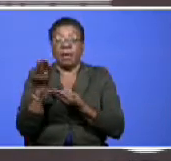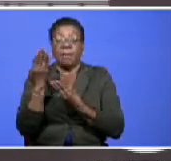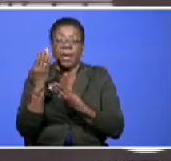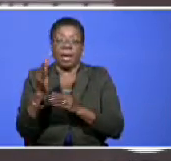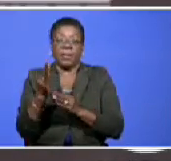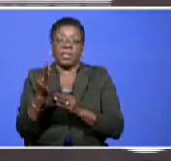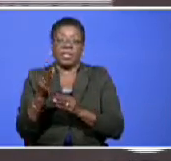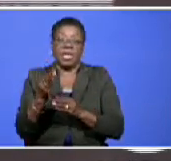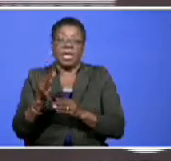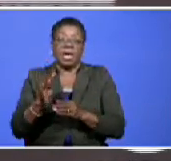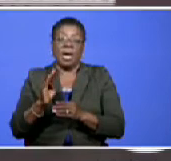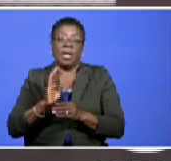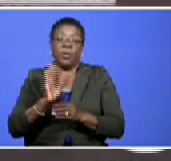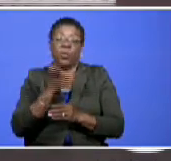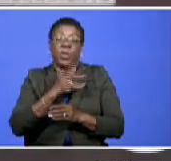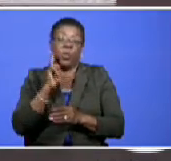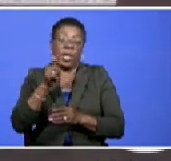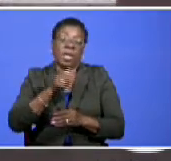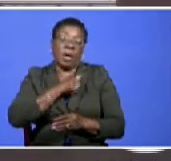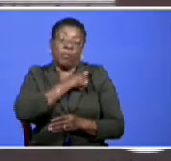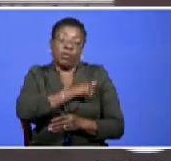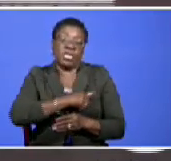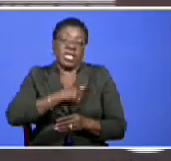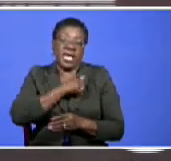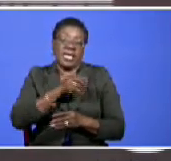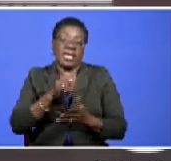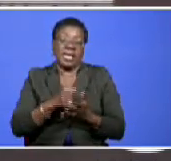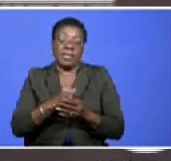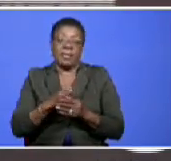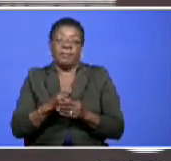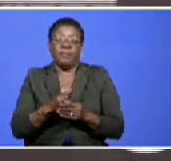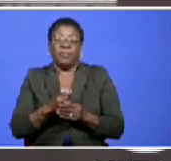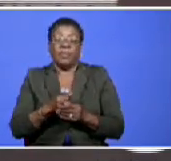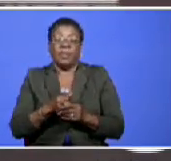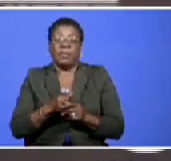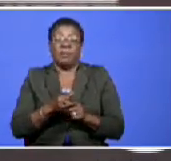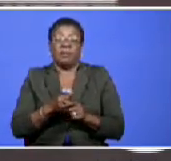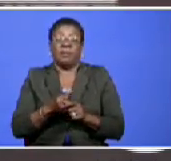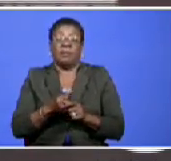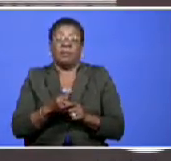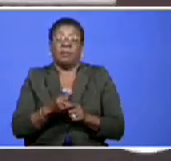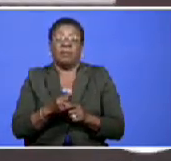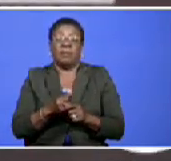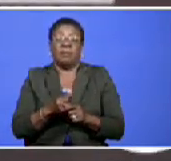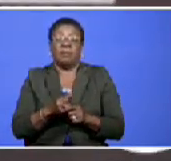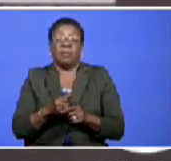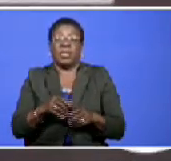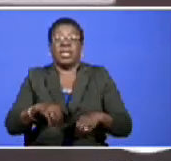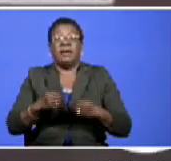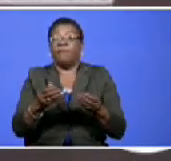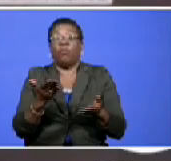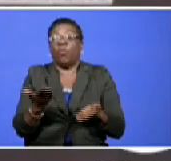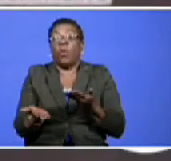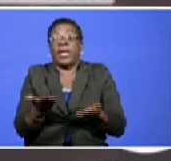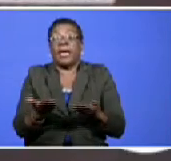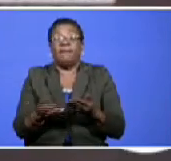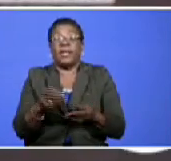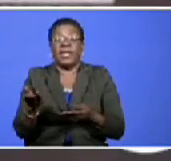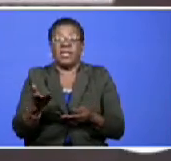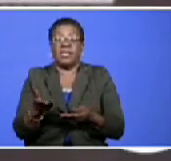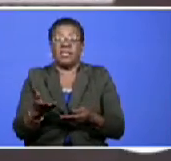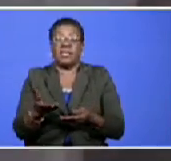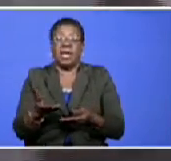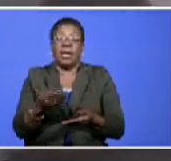will be appreciated, and like I say, sleeping bags, wherever that can be donated. It doesn't have to be money. It can be everything, food, canned